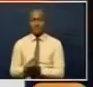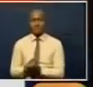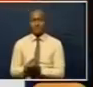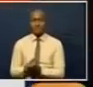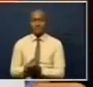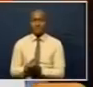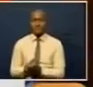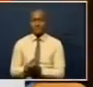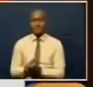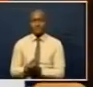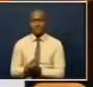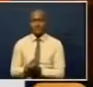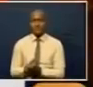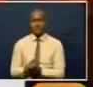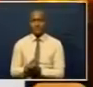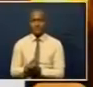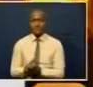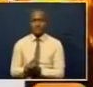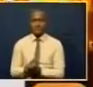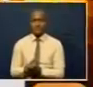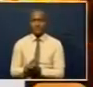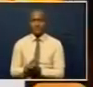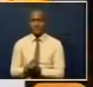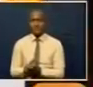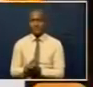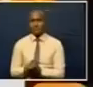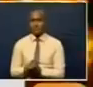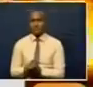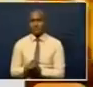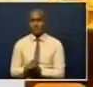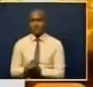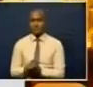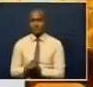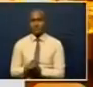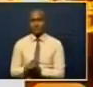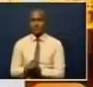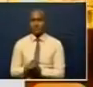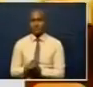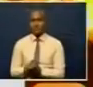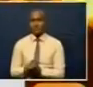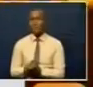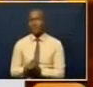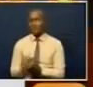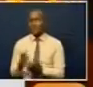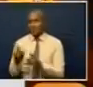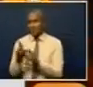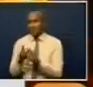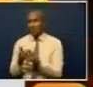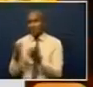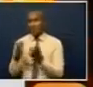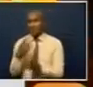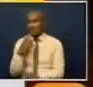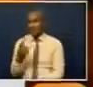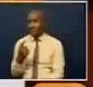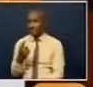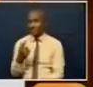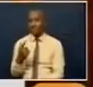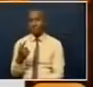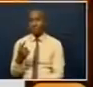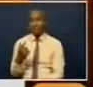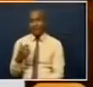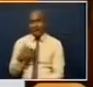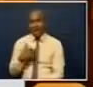the cojones? The guts. Yes. You know, just to say, you know what? I'm doing this,